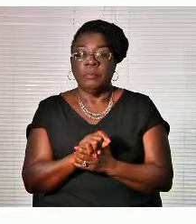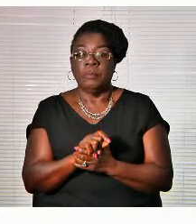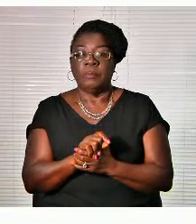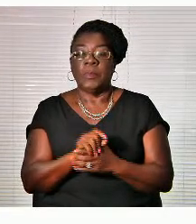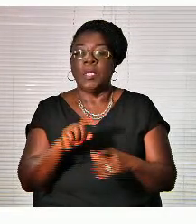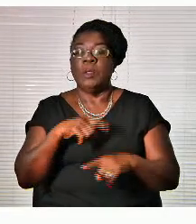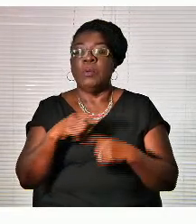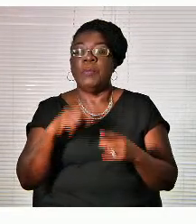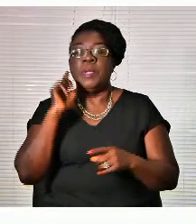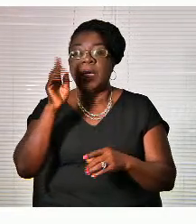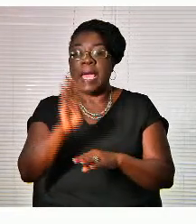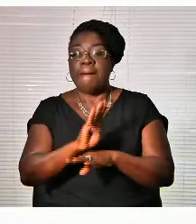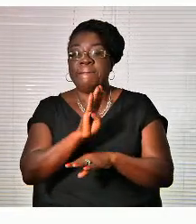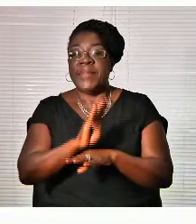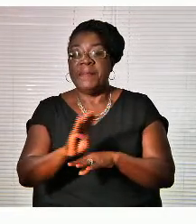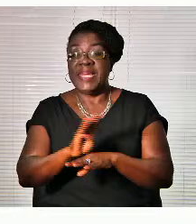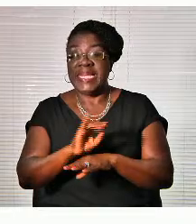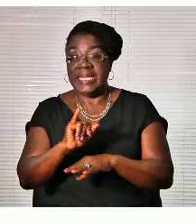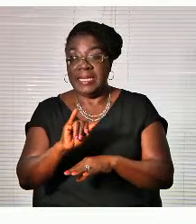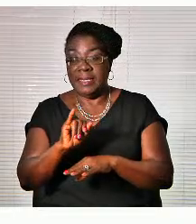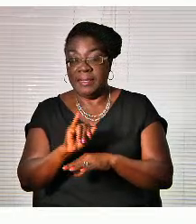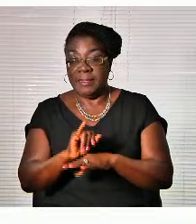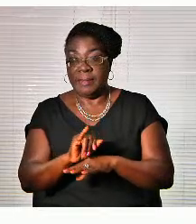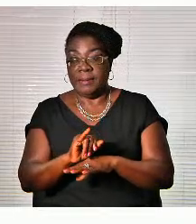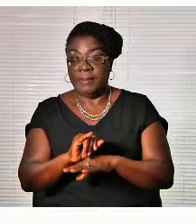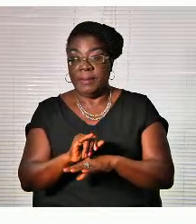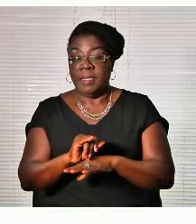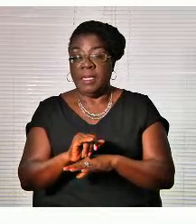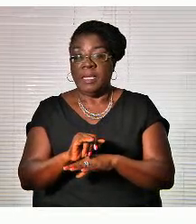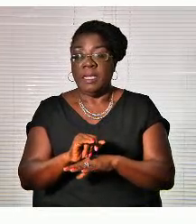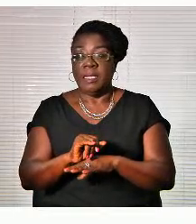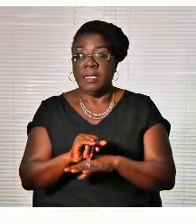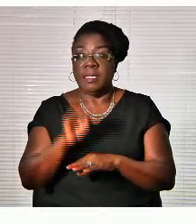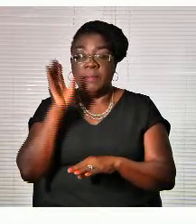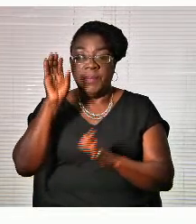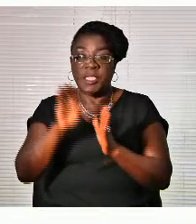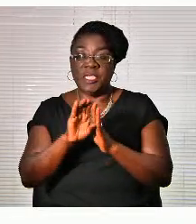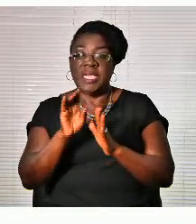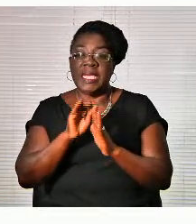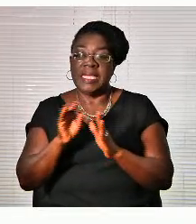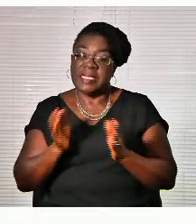When we look at Bimini, the picture is encouraging.